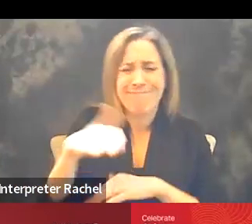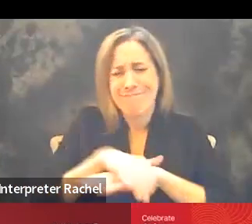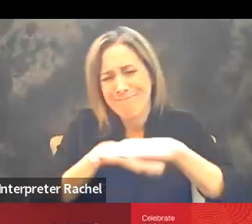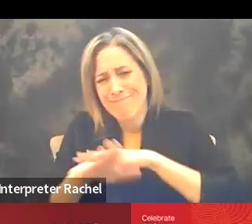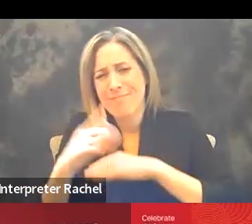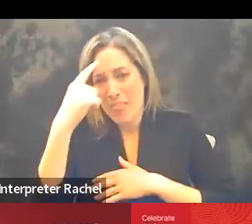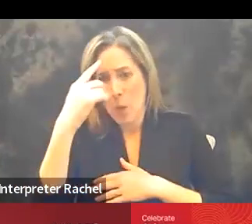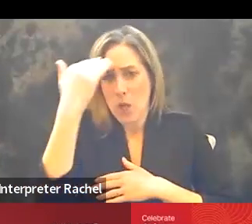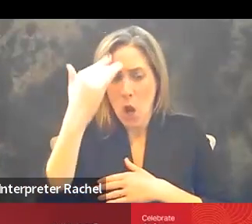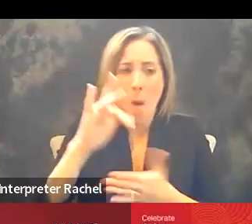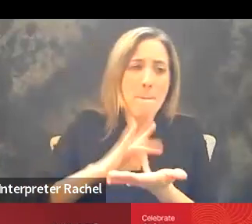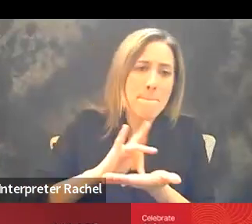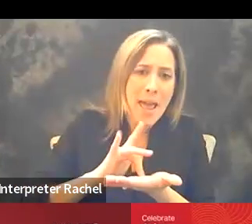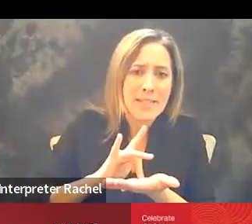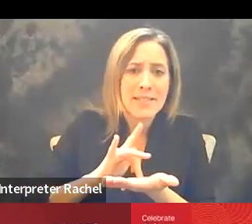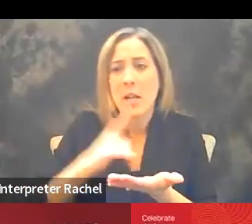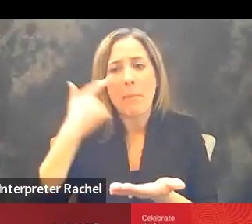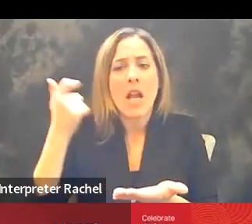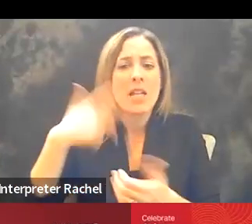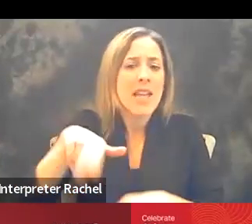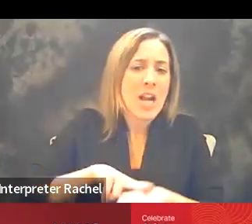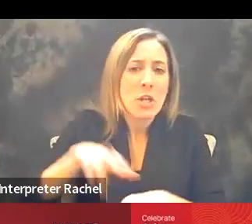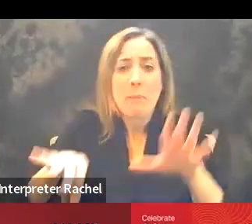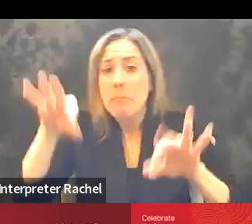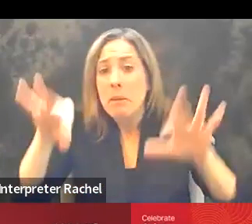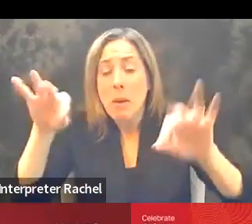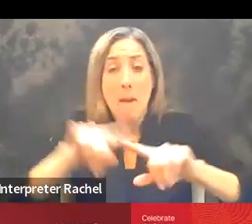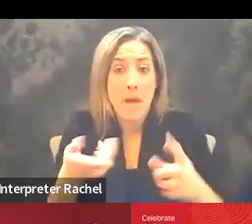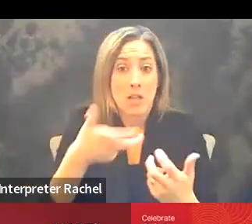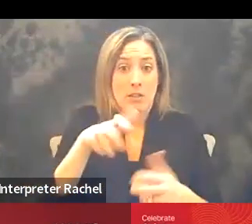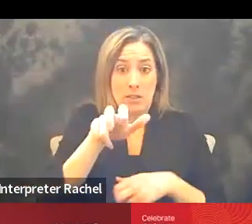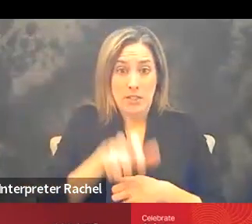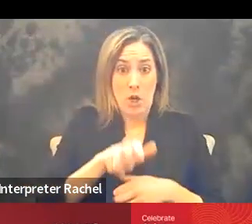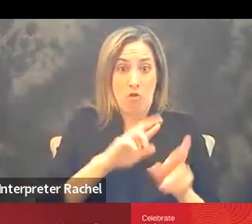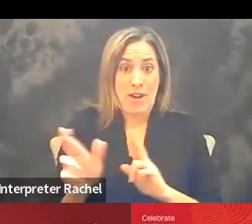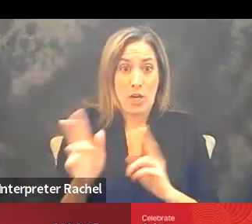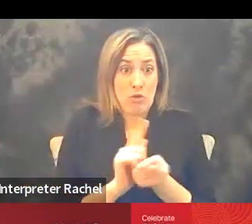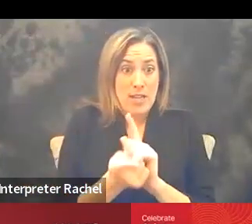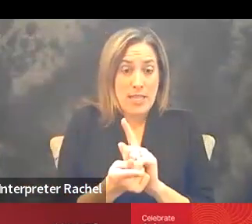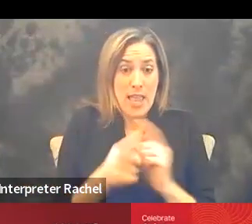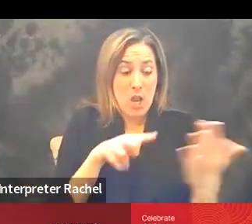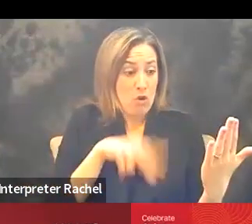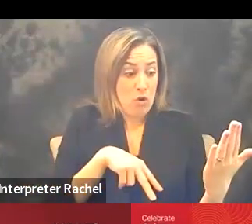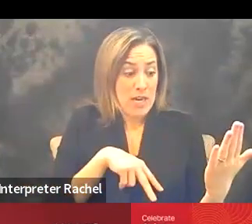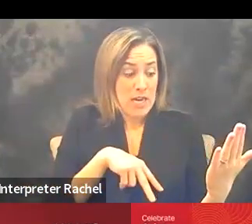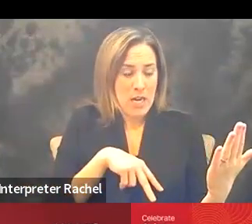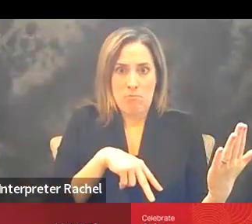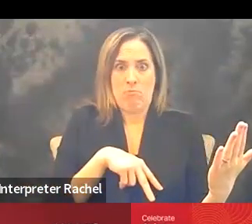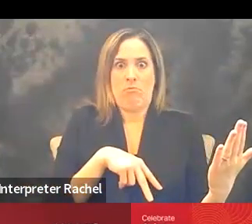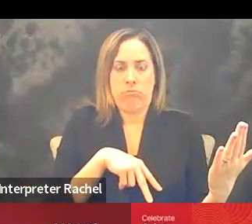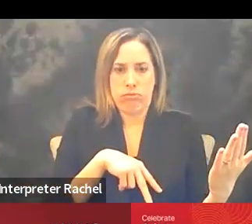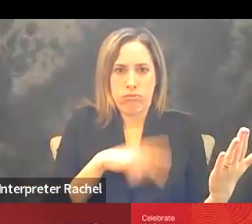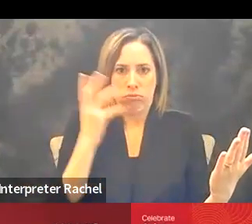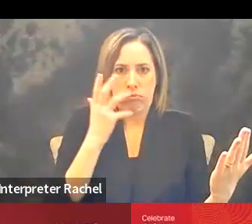of medicine by osmosis as well. And then you sit down to translate and you can't make, you know, heads or tails or some